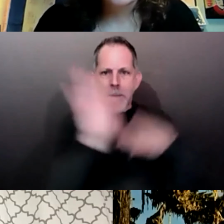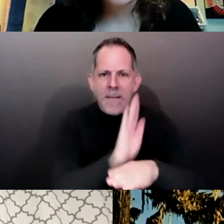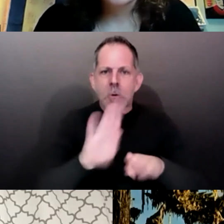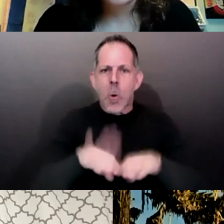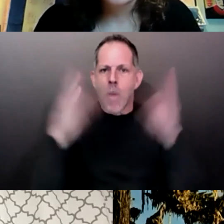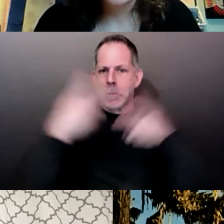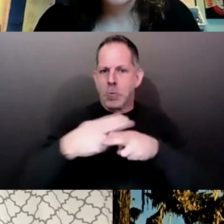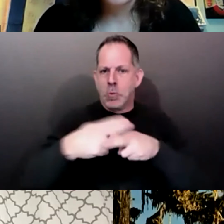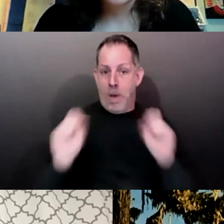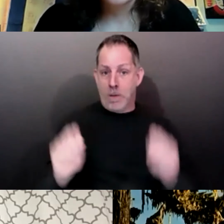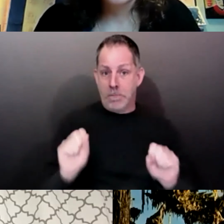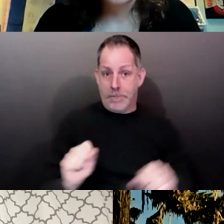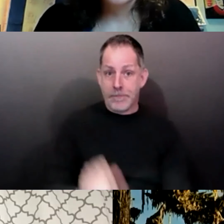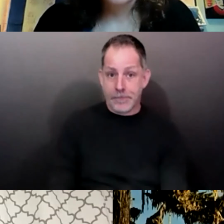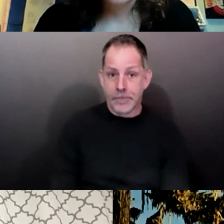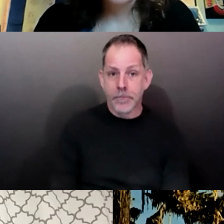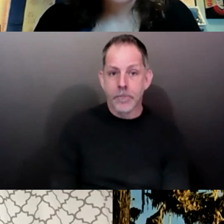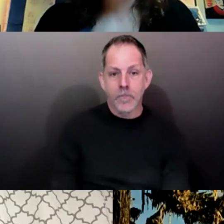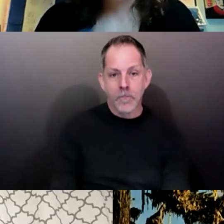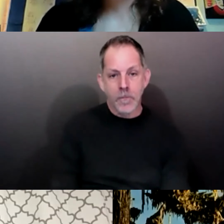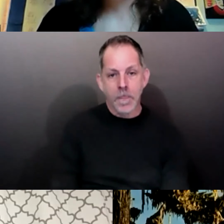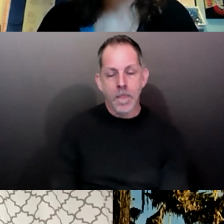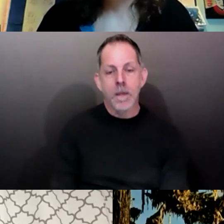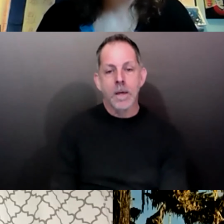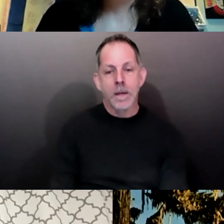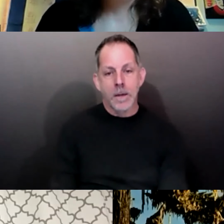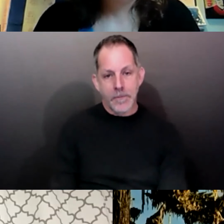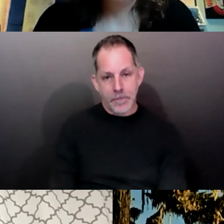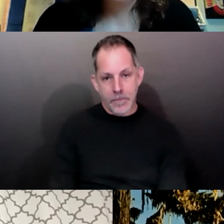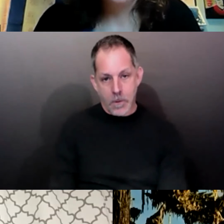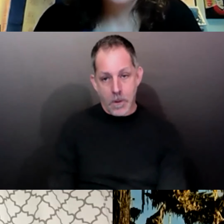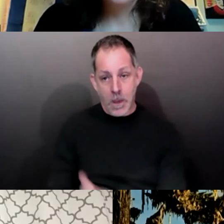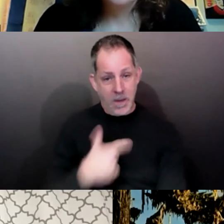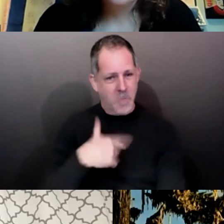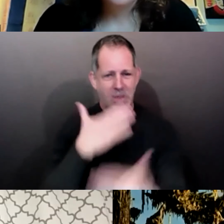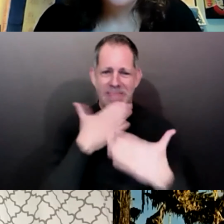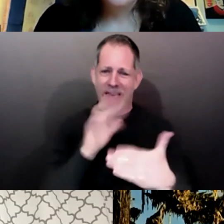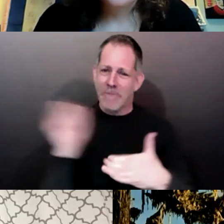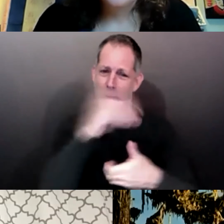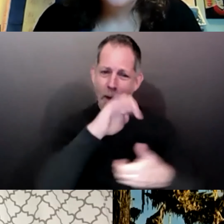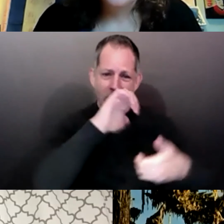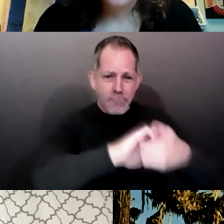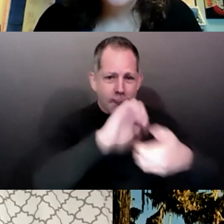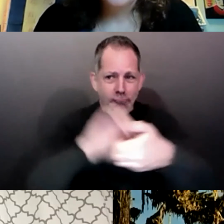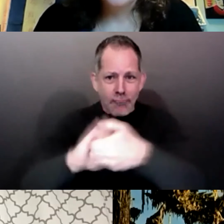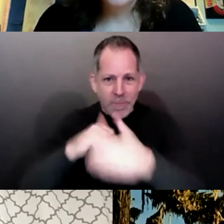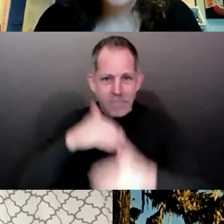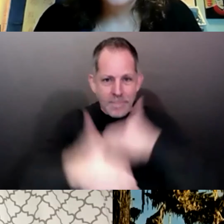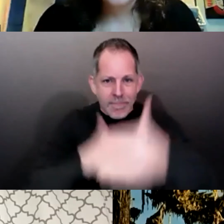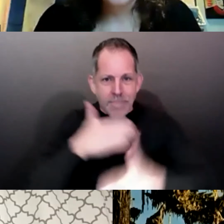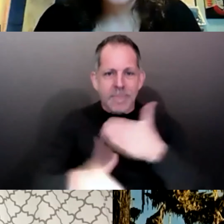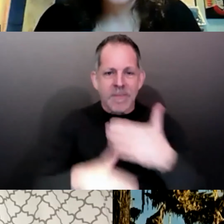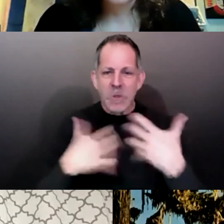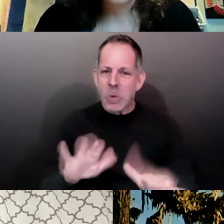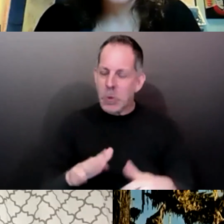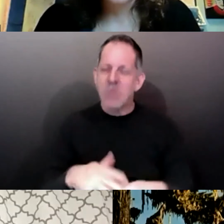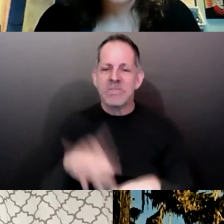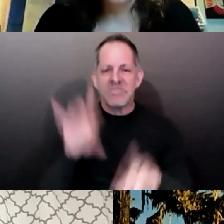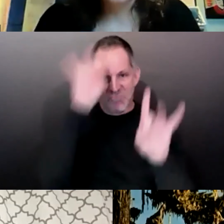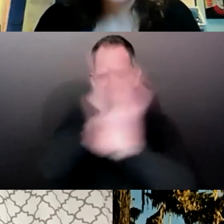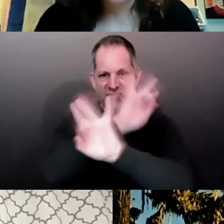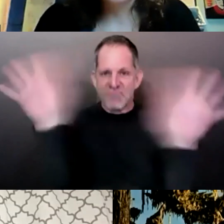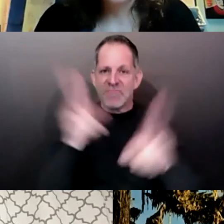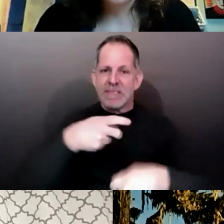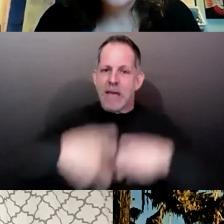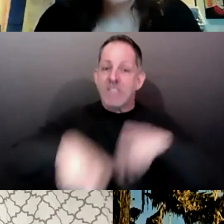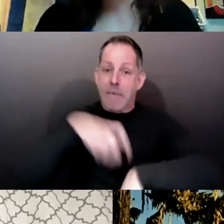cooperative public to get us through what I hope is the worst of the pandemic and prepare for what comes next. So our residents have pushed down the